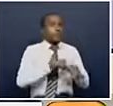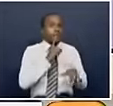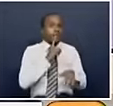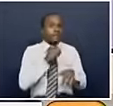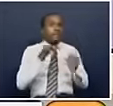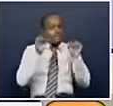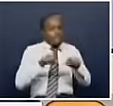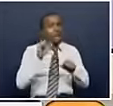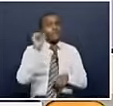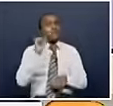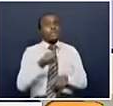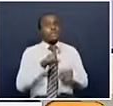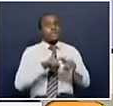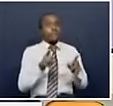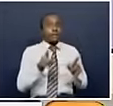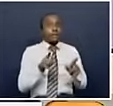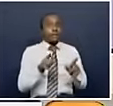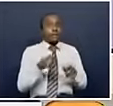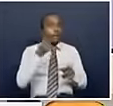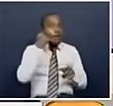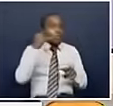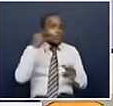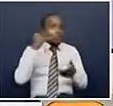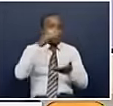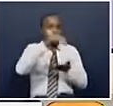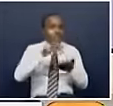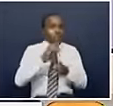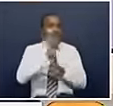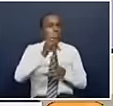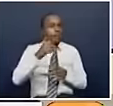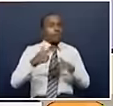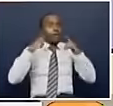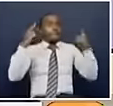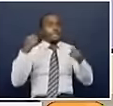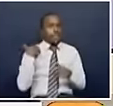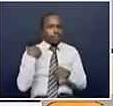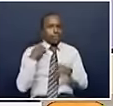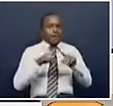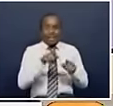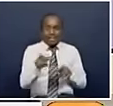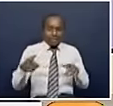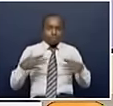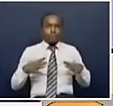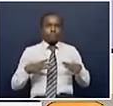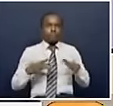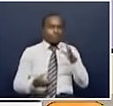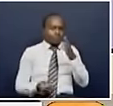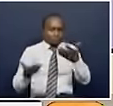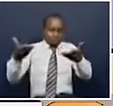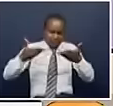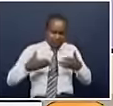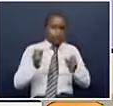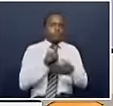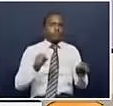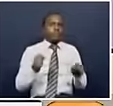we could, but guess what? I'm Nakumat, I'm looking for big numbers. Mm-hmm. But these guys are not able to produce to me. But why are they